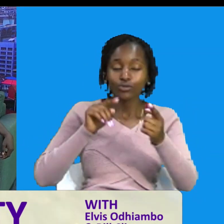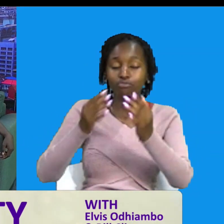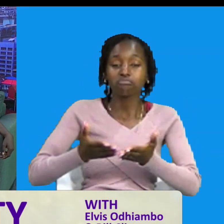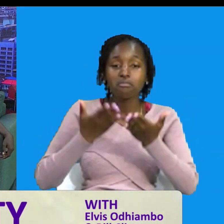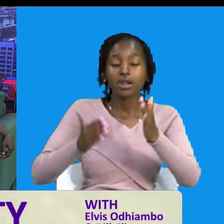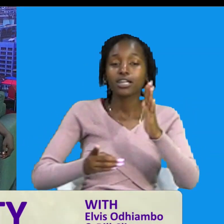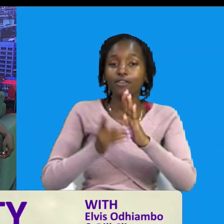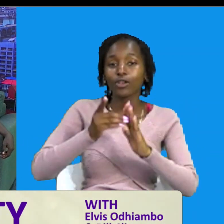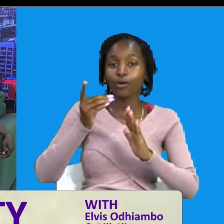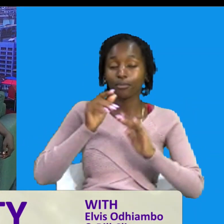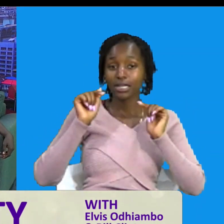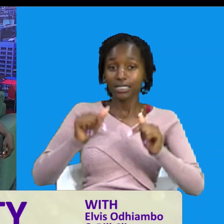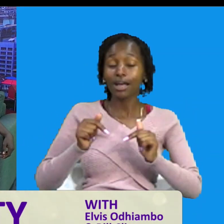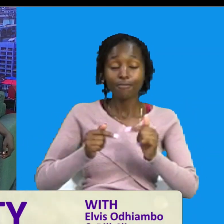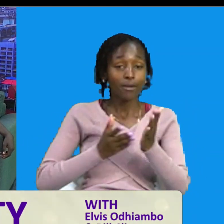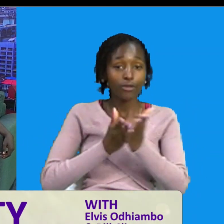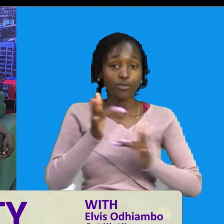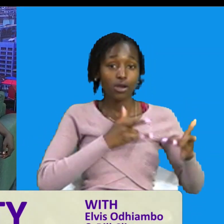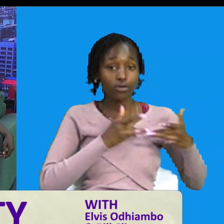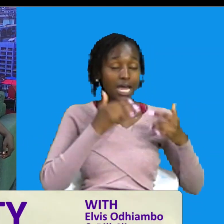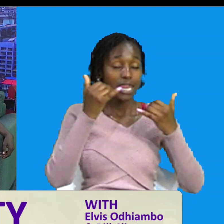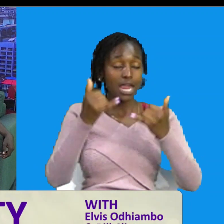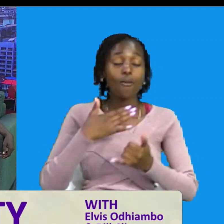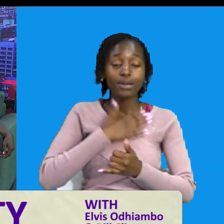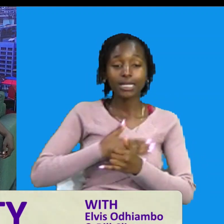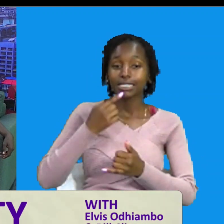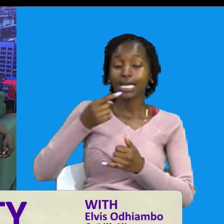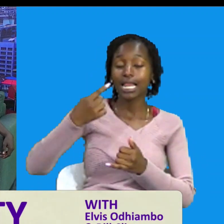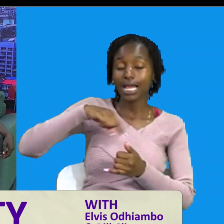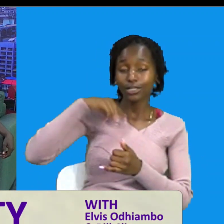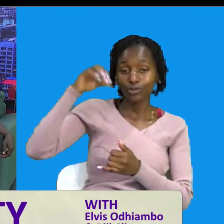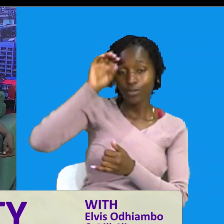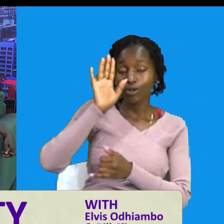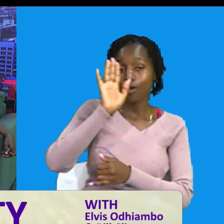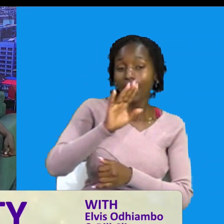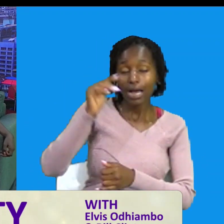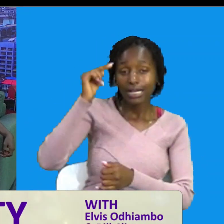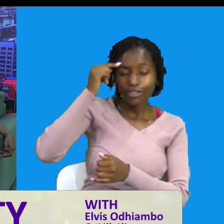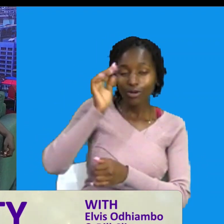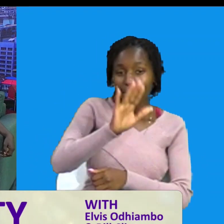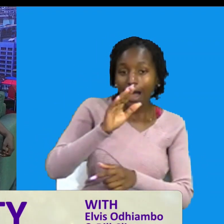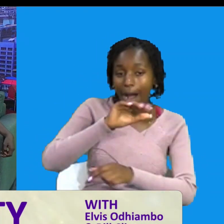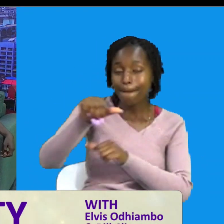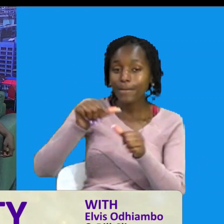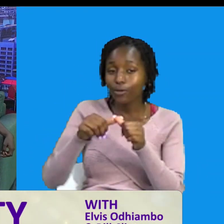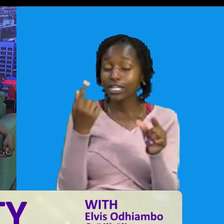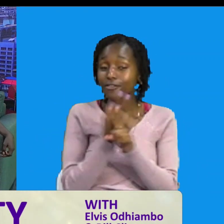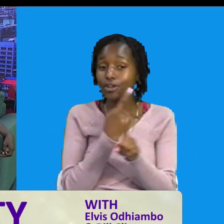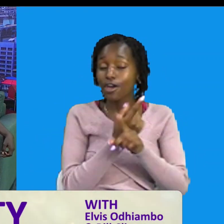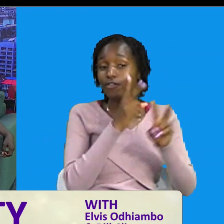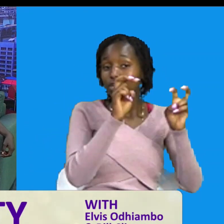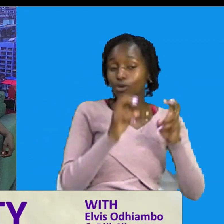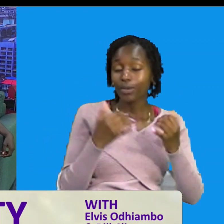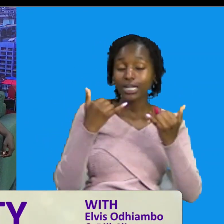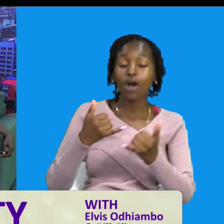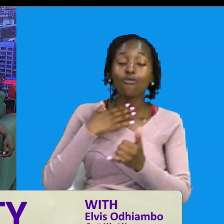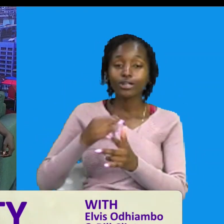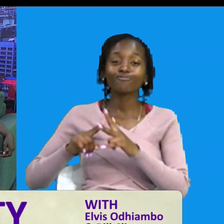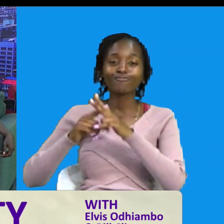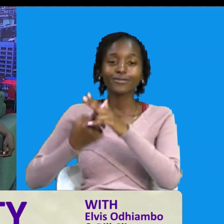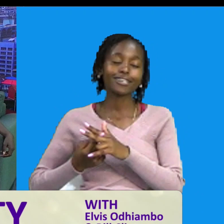concerned. But then again, let us know your thoughts and opinions as far as these topics are concerned, and we'd like to just get away with it, straight into